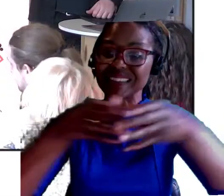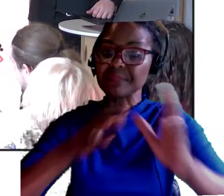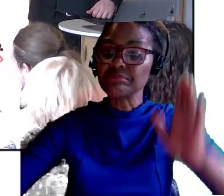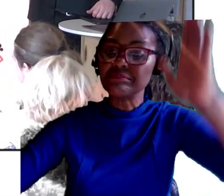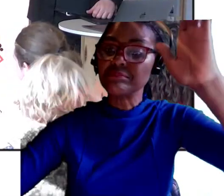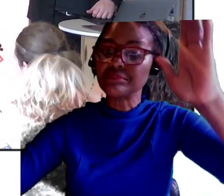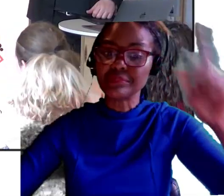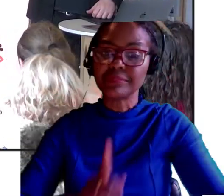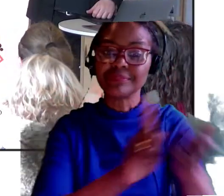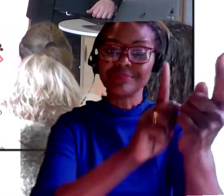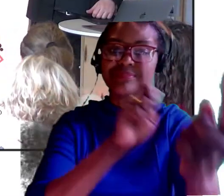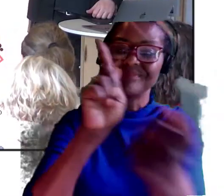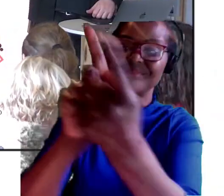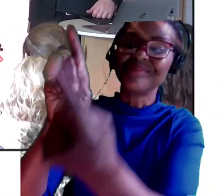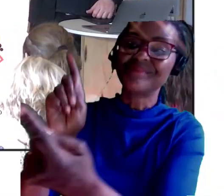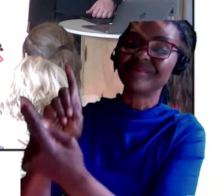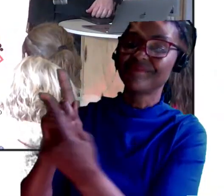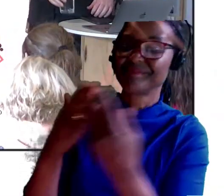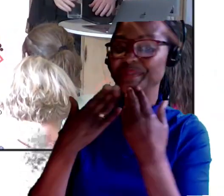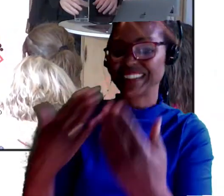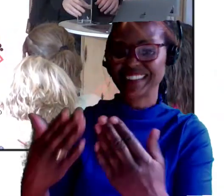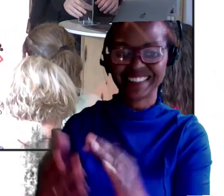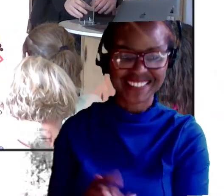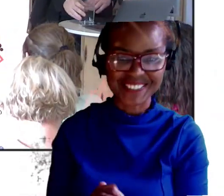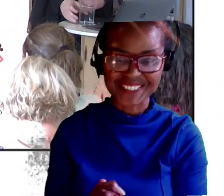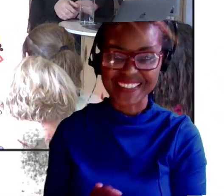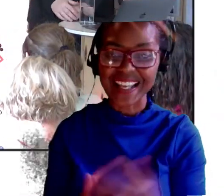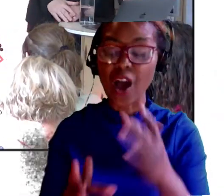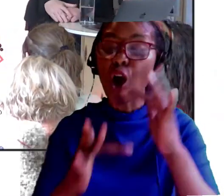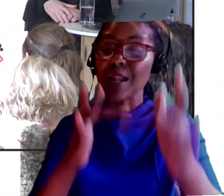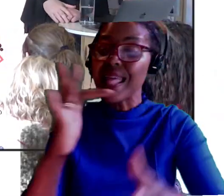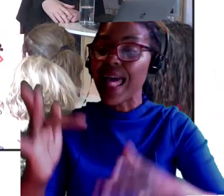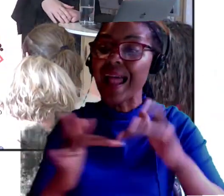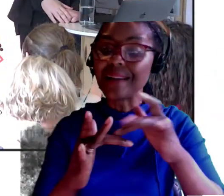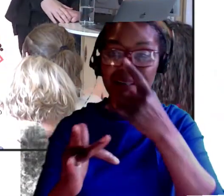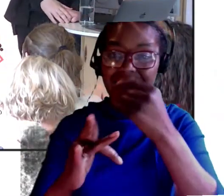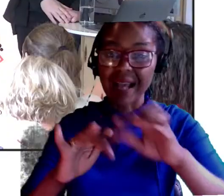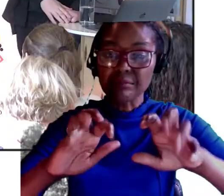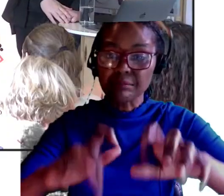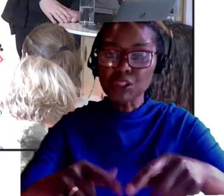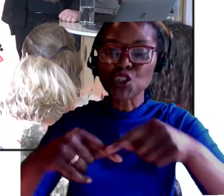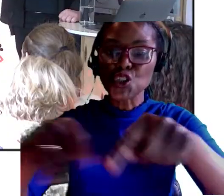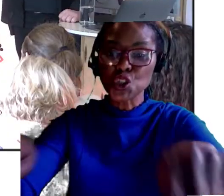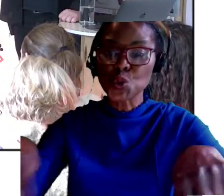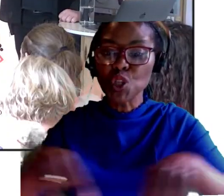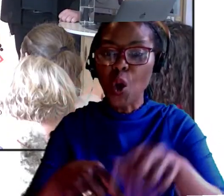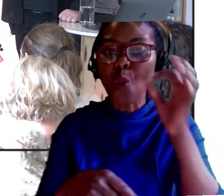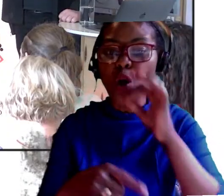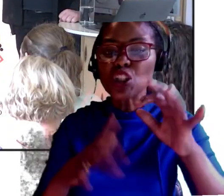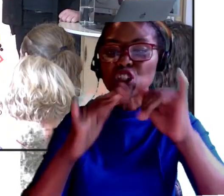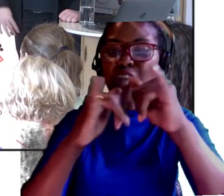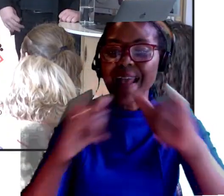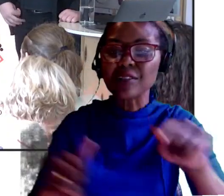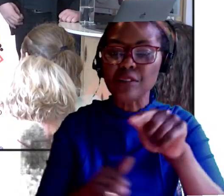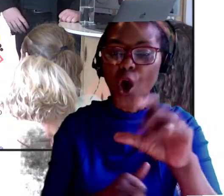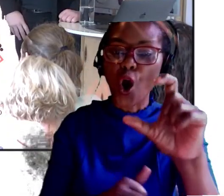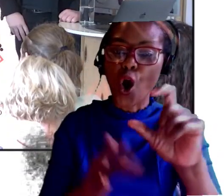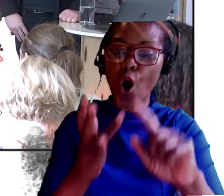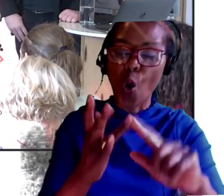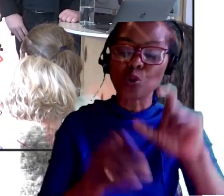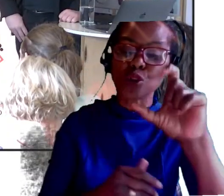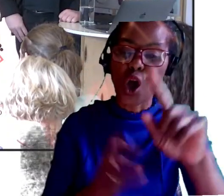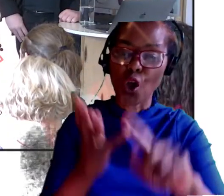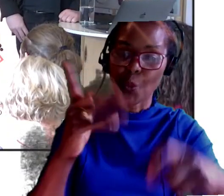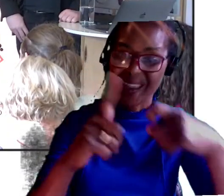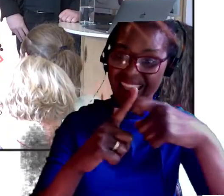There's other people around. If you're watching online, drop us a line on studio@watershed.co.uk with any questions. If you're here in the building today and you